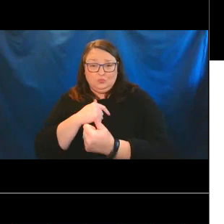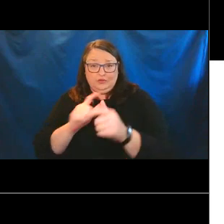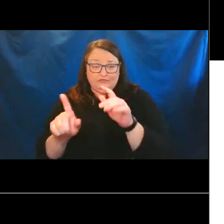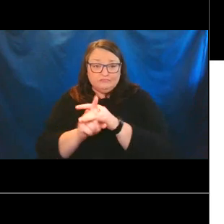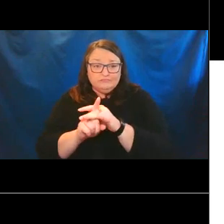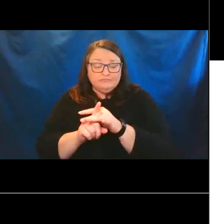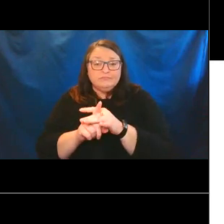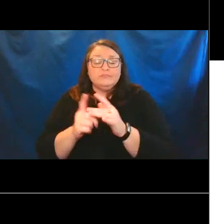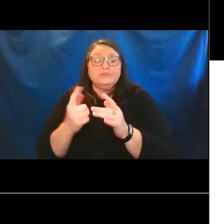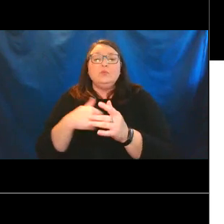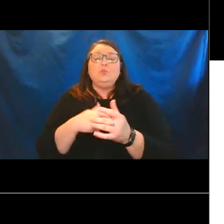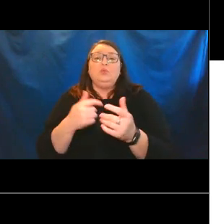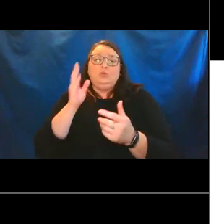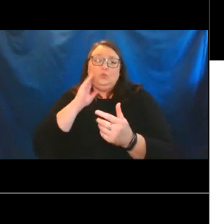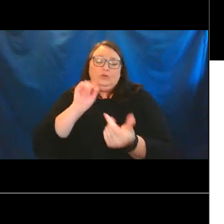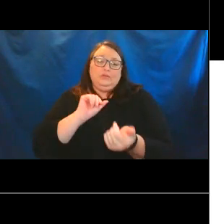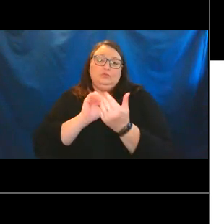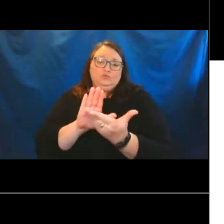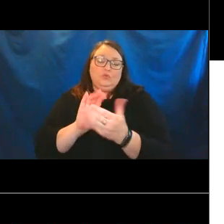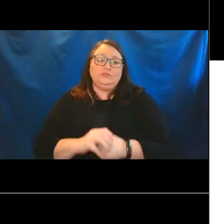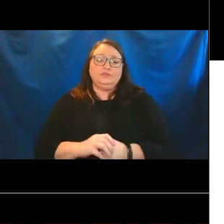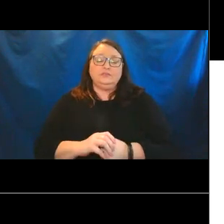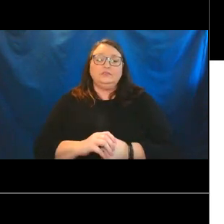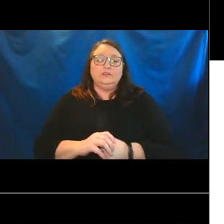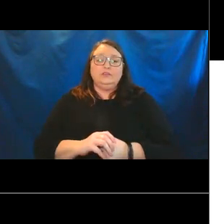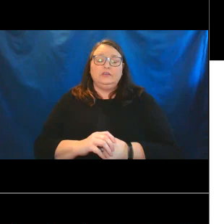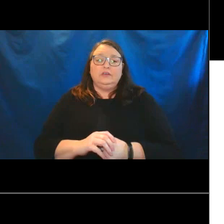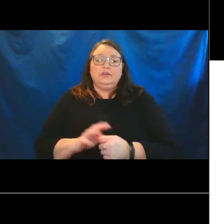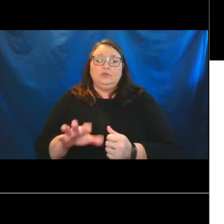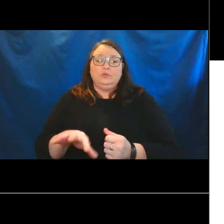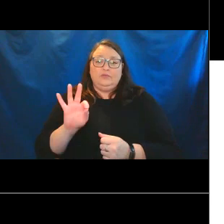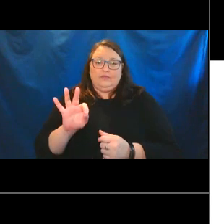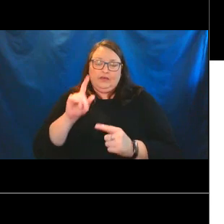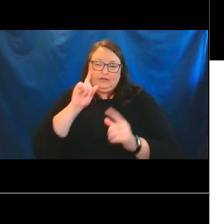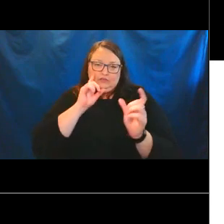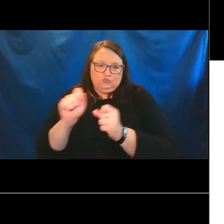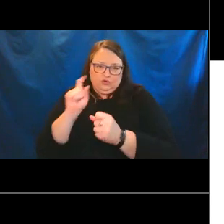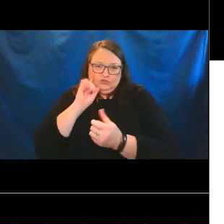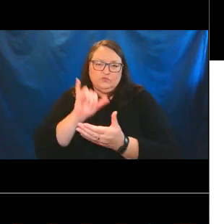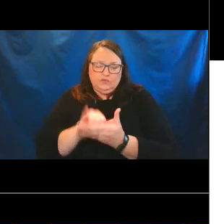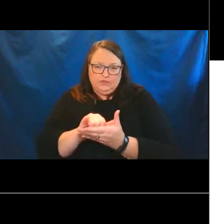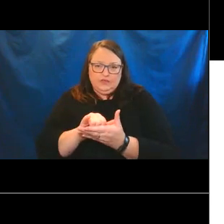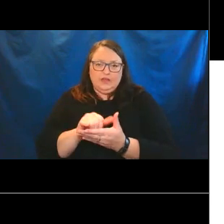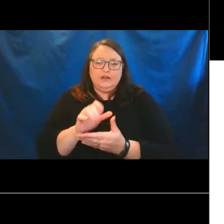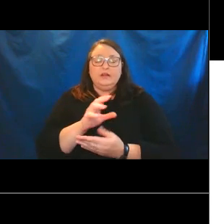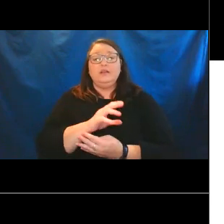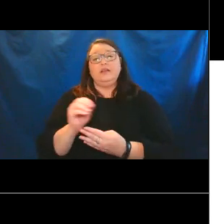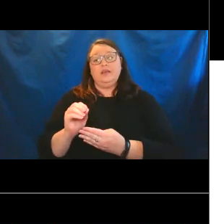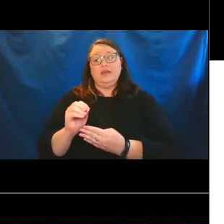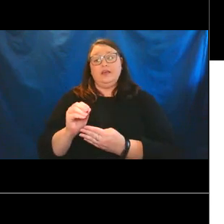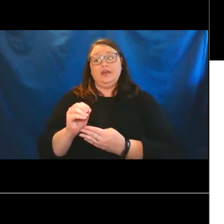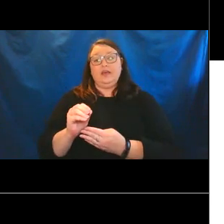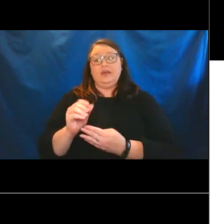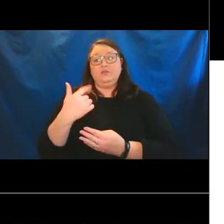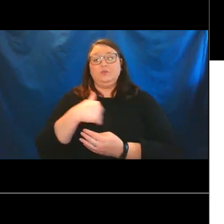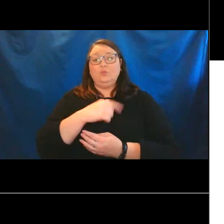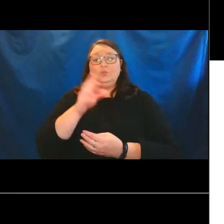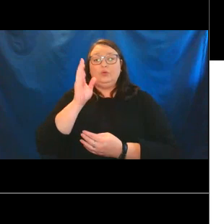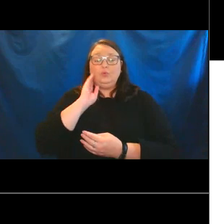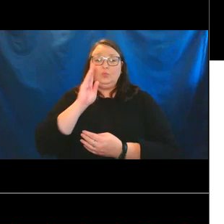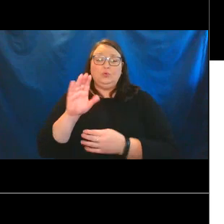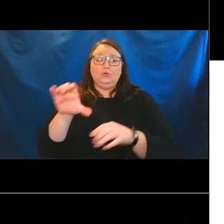intend to address, and we are funding strategies for that. And we will be doing, again,